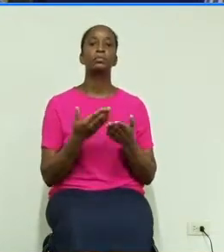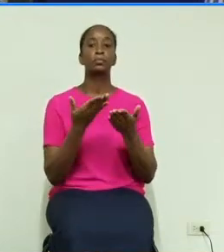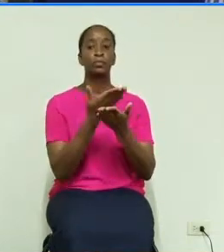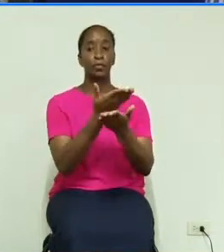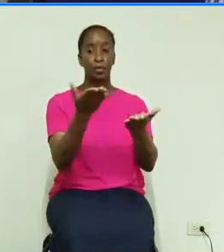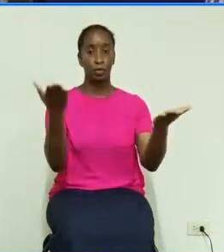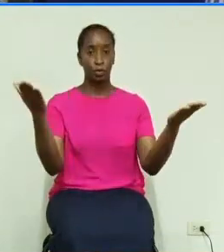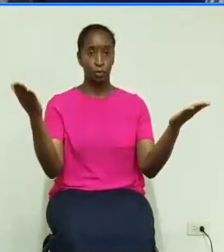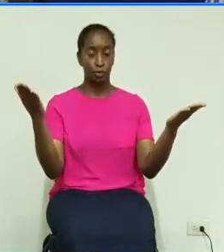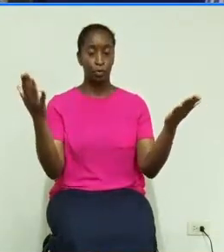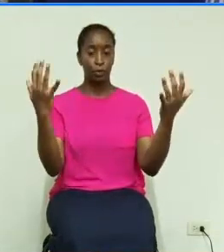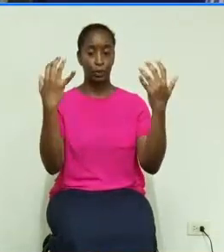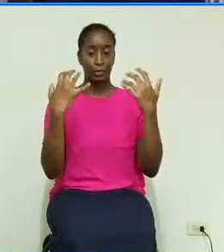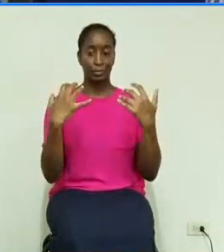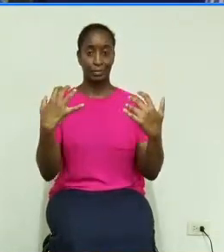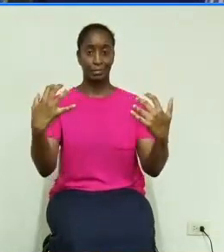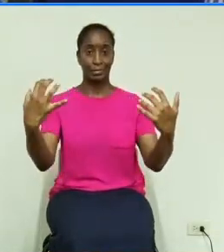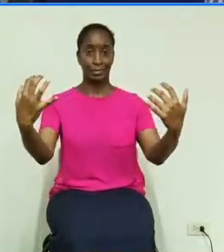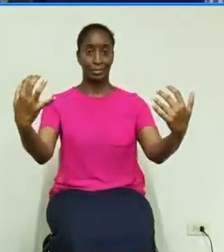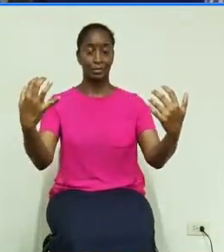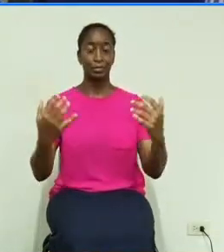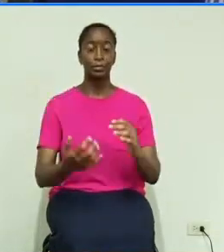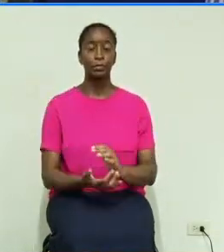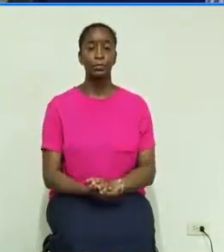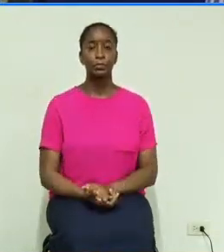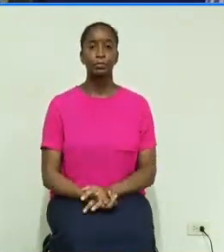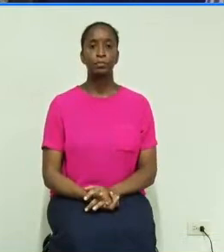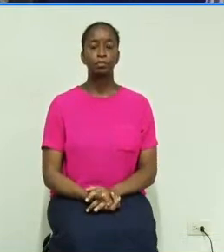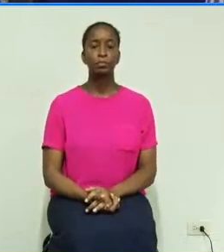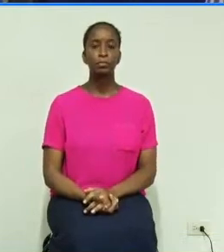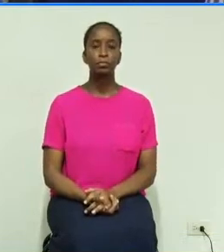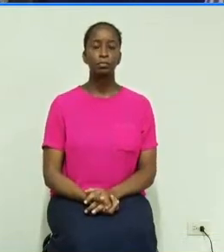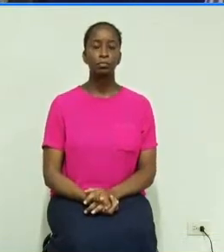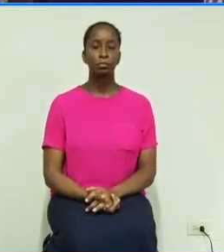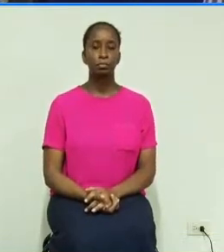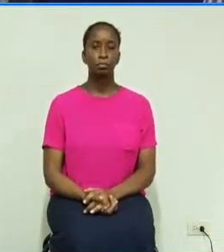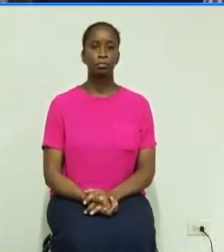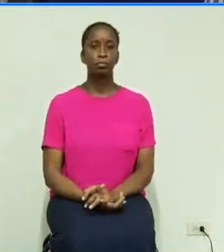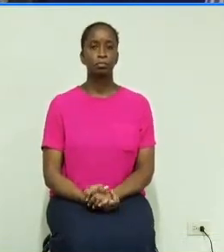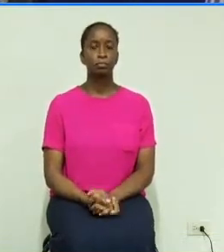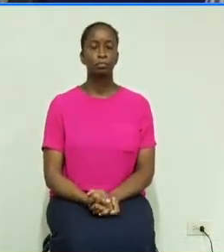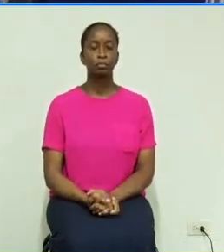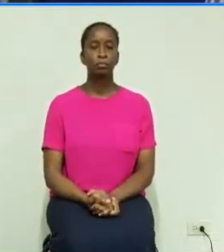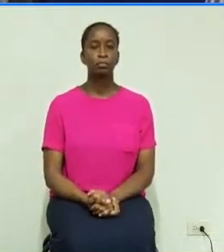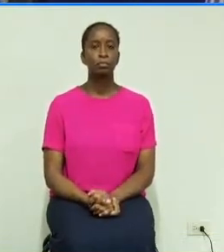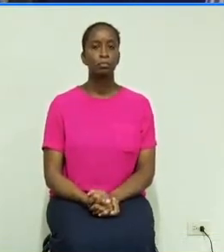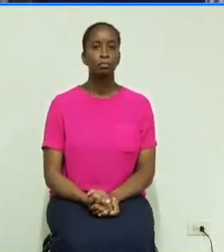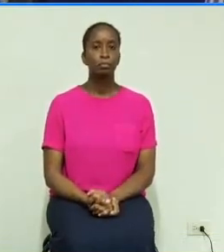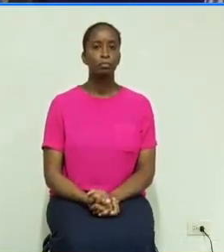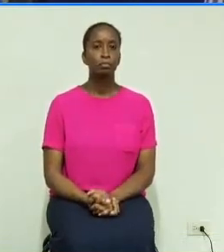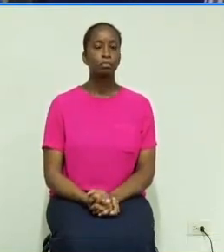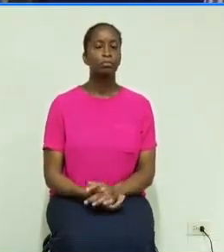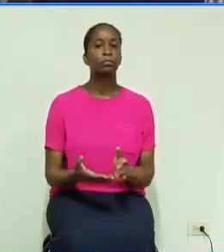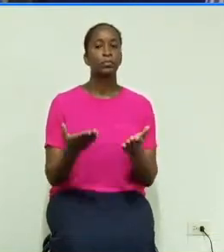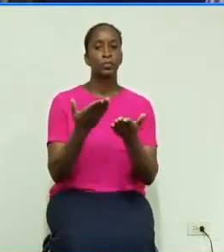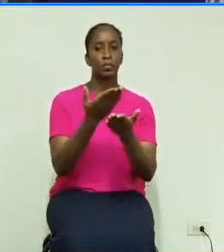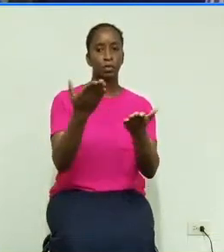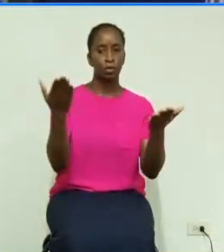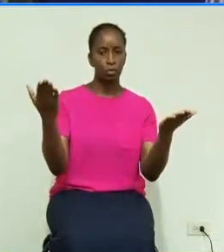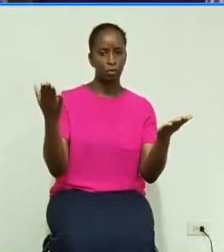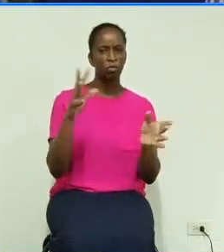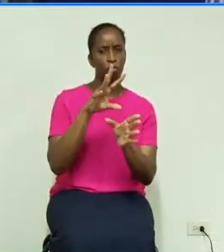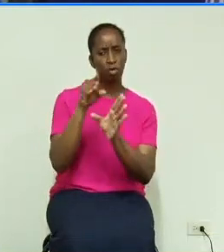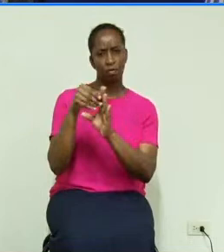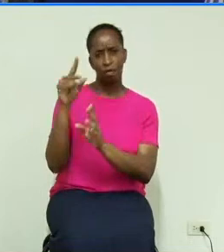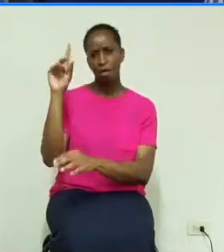those with us physically, and I recognize members of government, to take time to be with